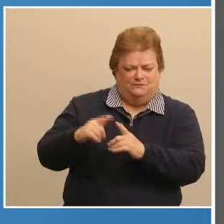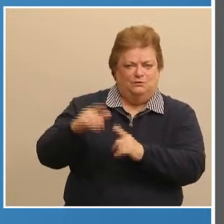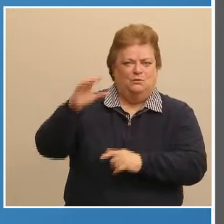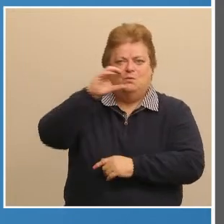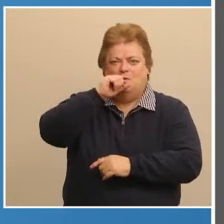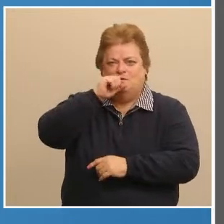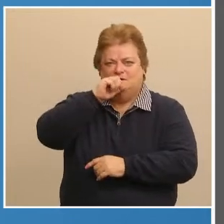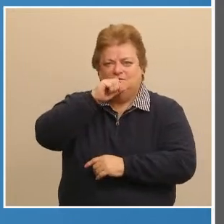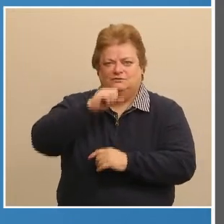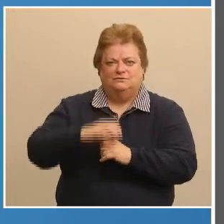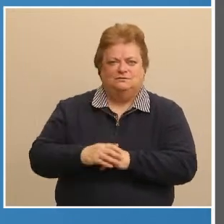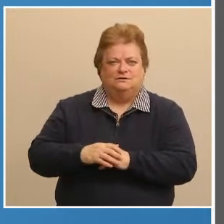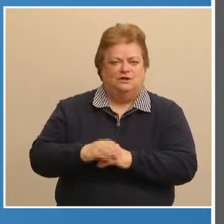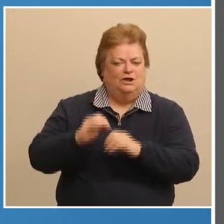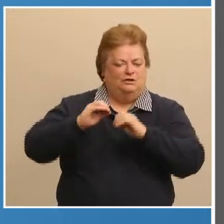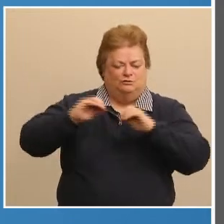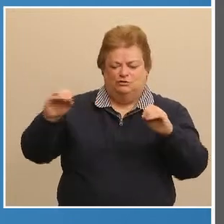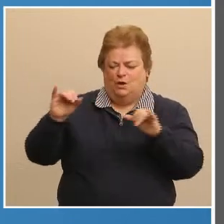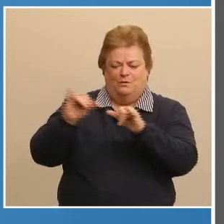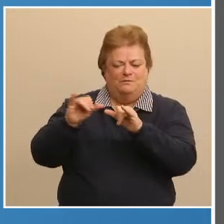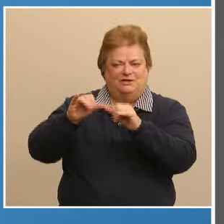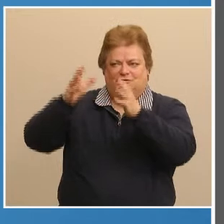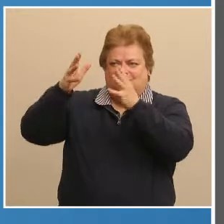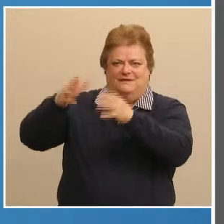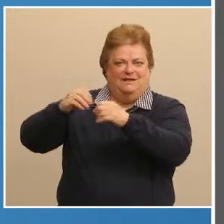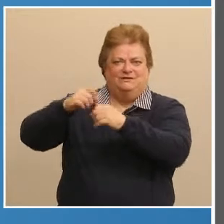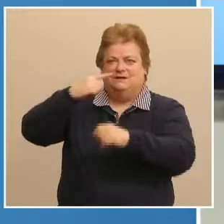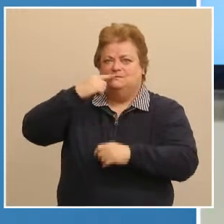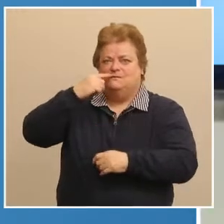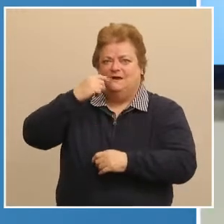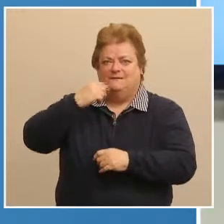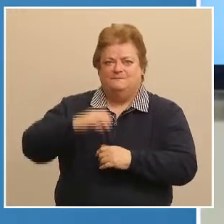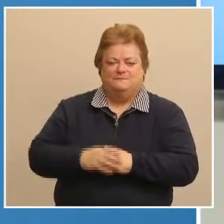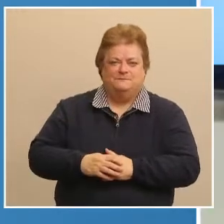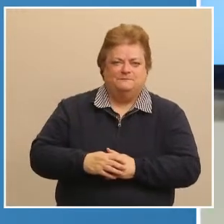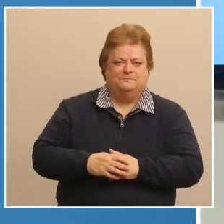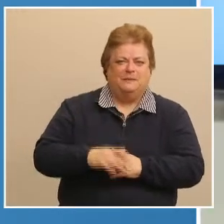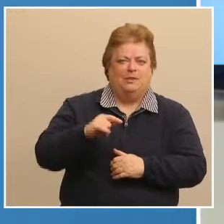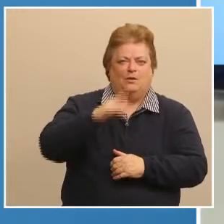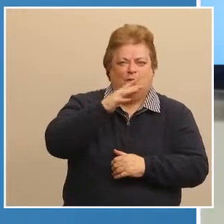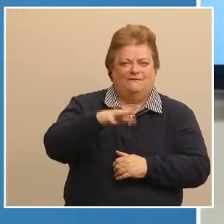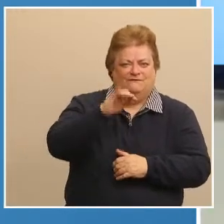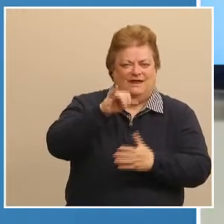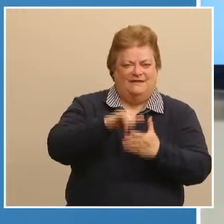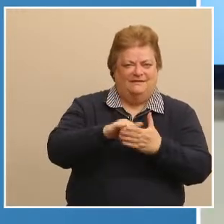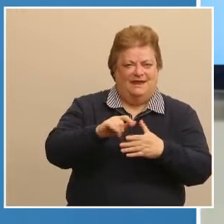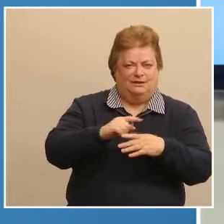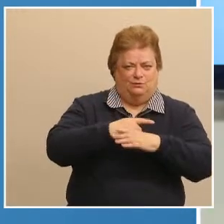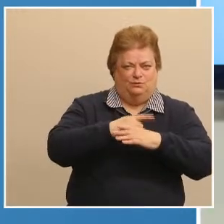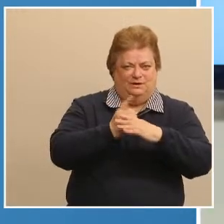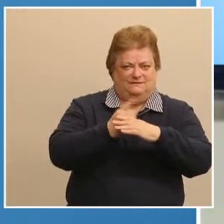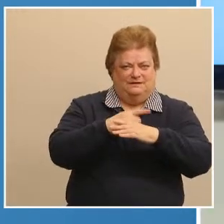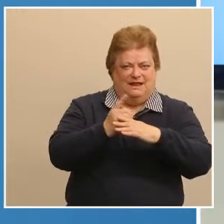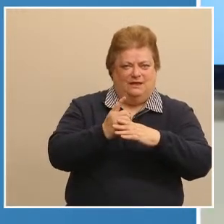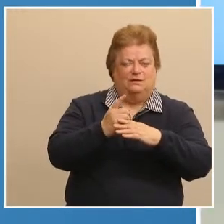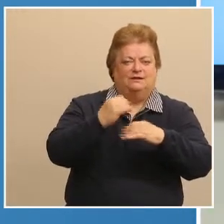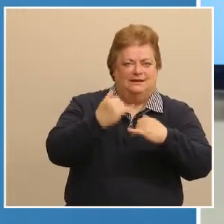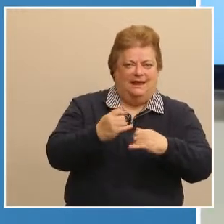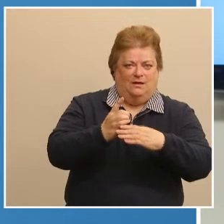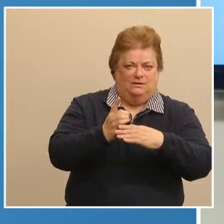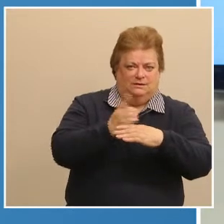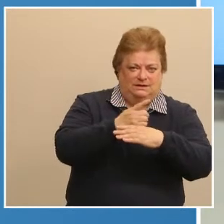orange. There are no metrics currently in red. You will find the location of the risk dial now in